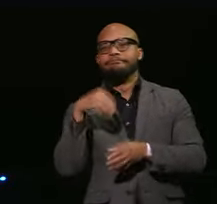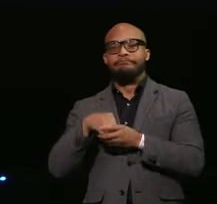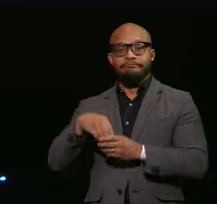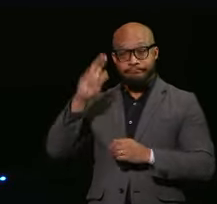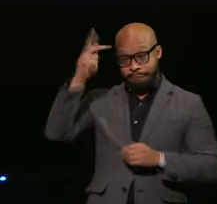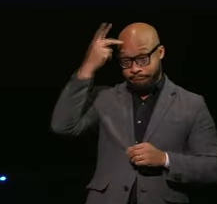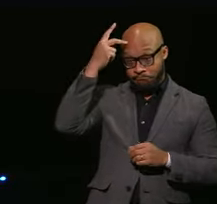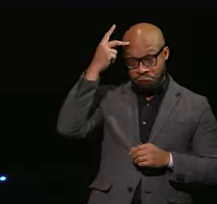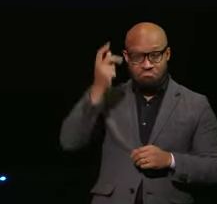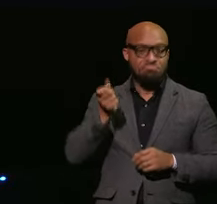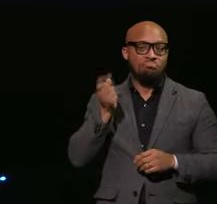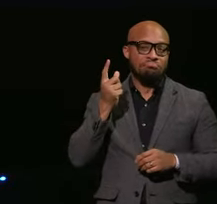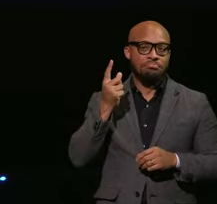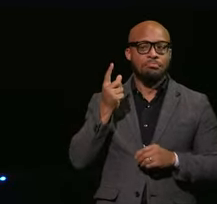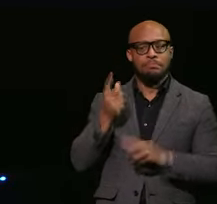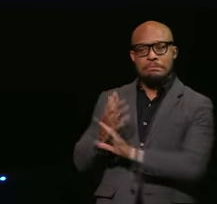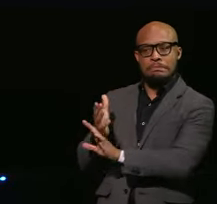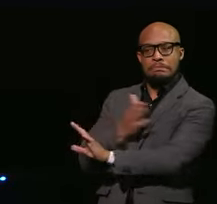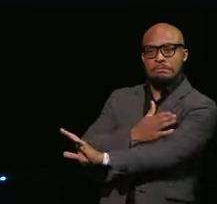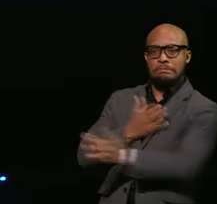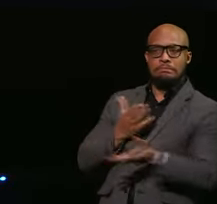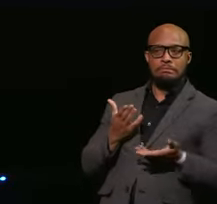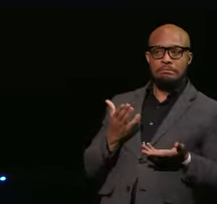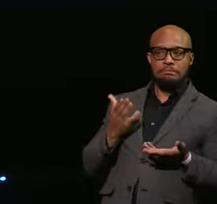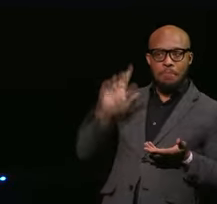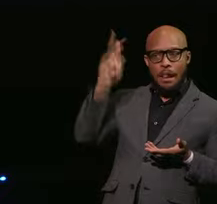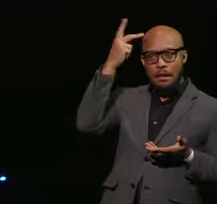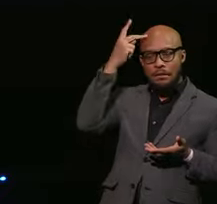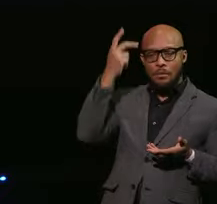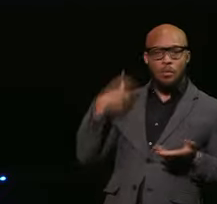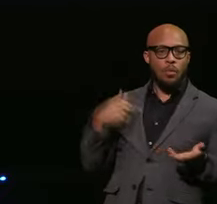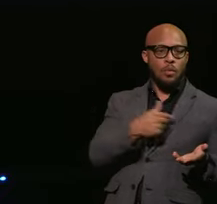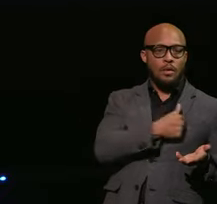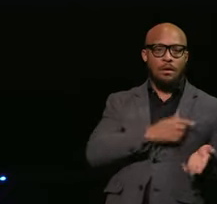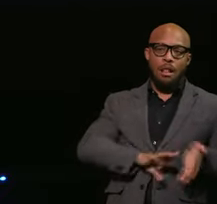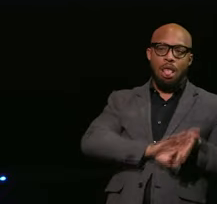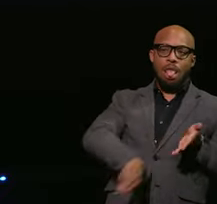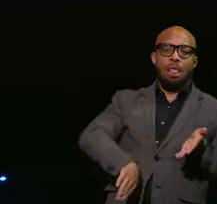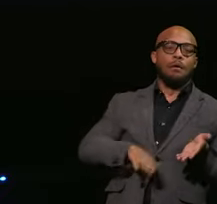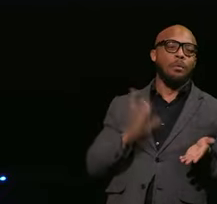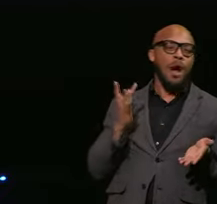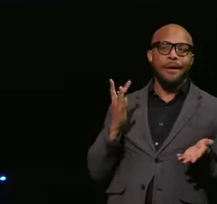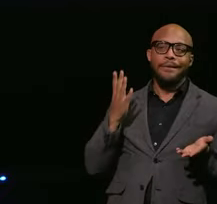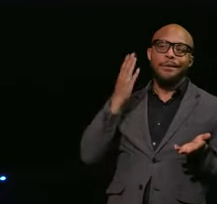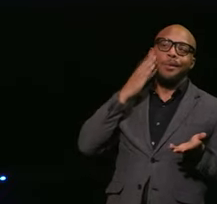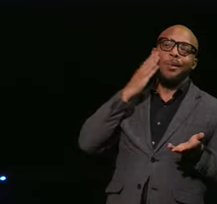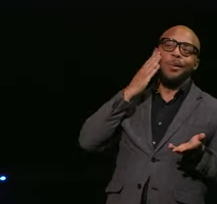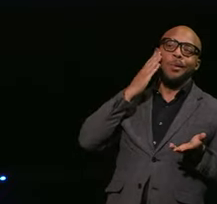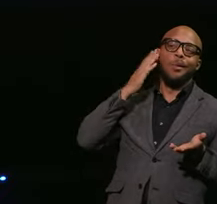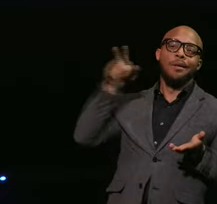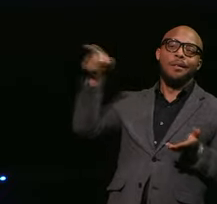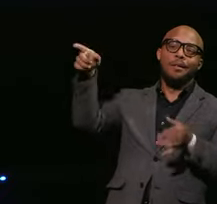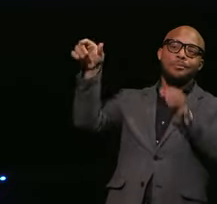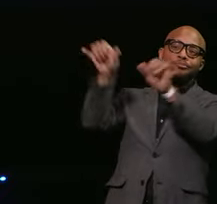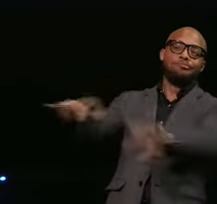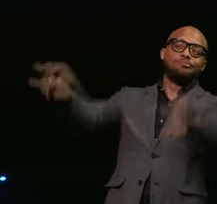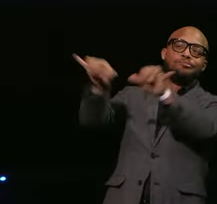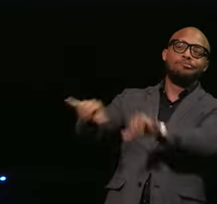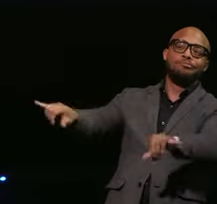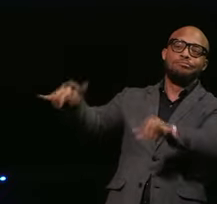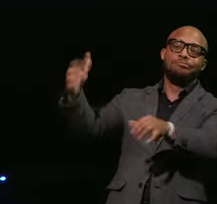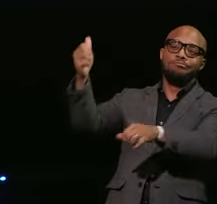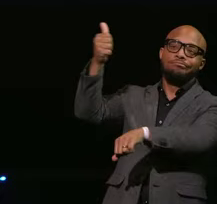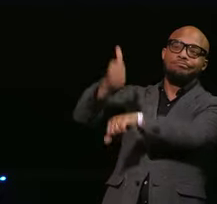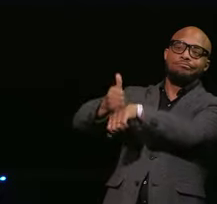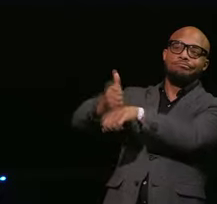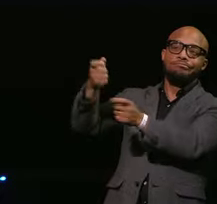long time. We don't really participate in politics because you know what's going to happen. You expect the same result. But Bobi